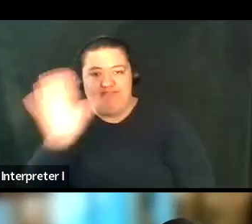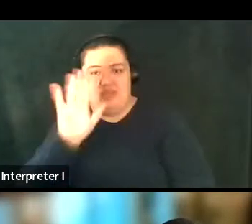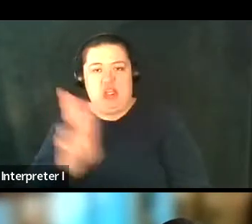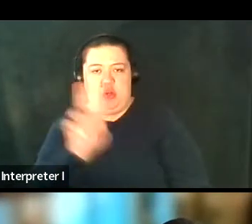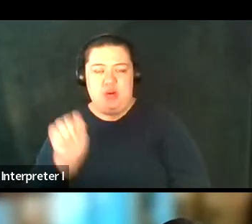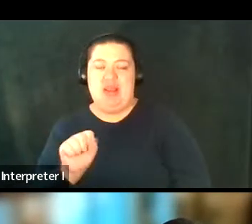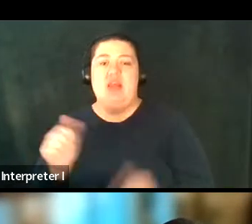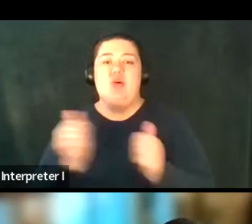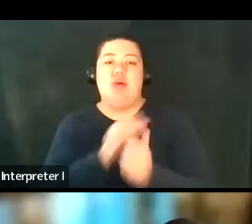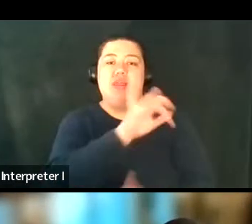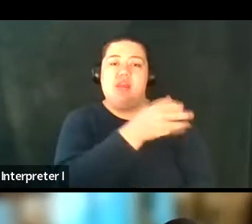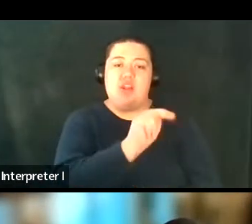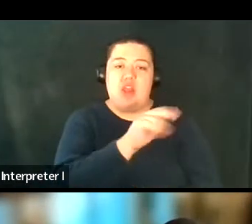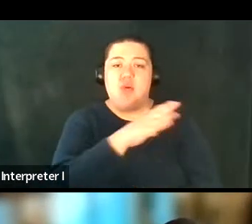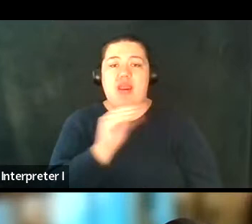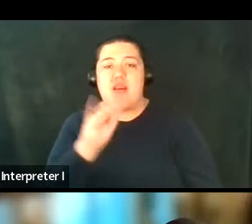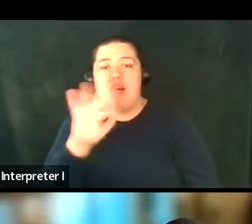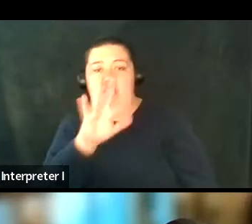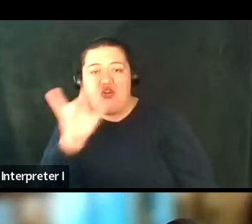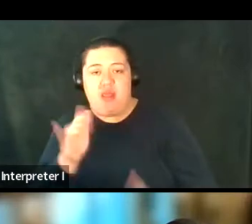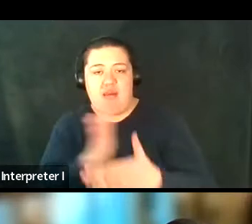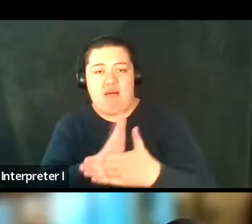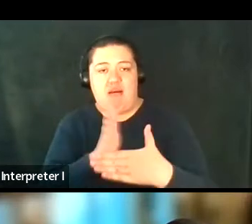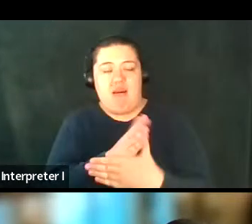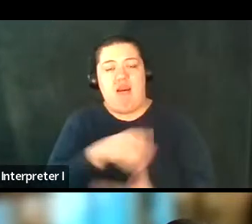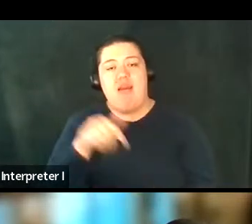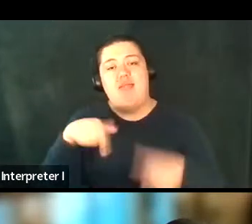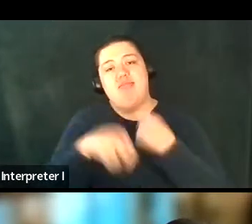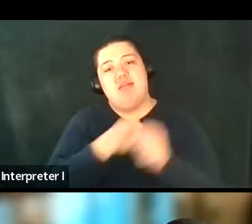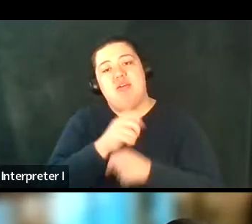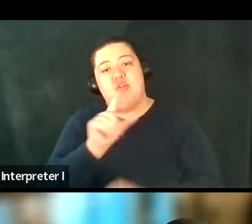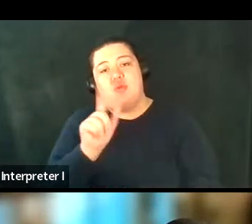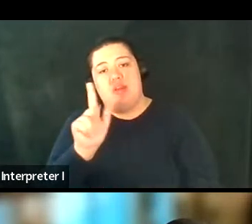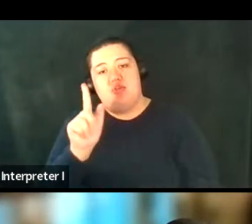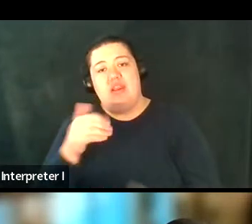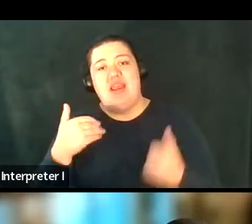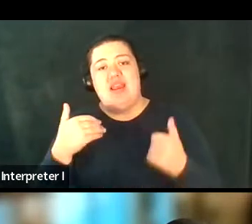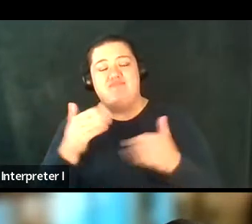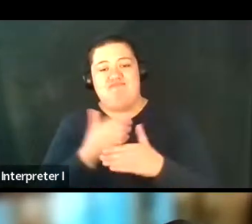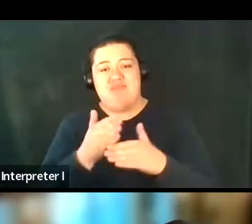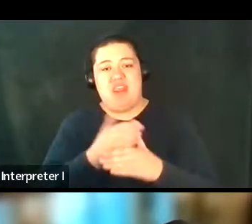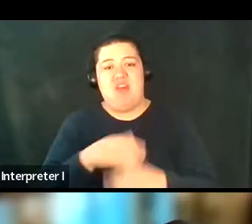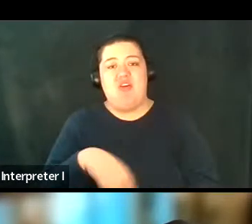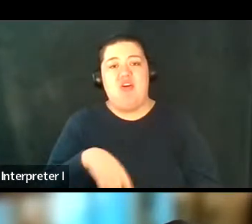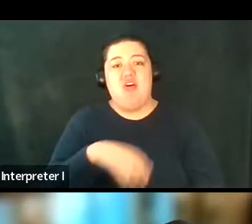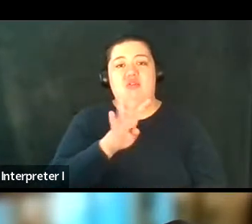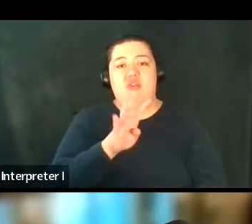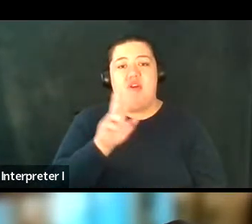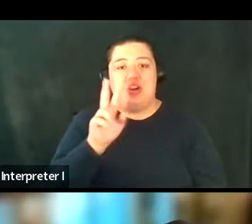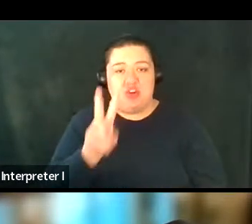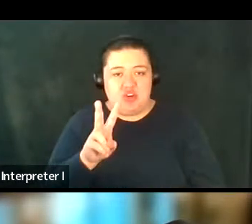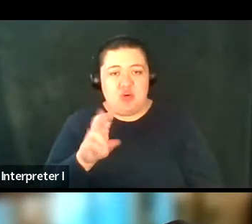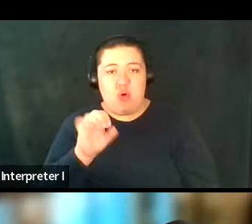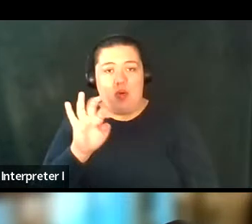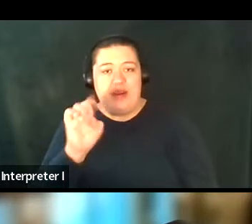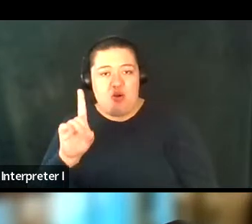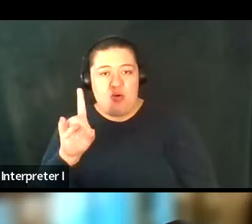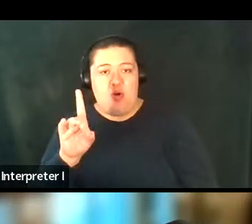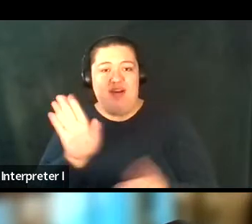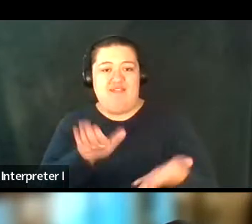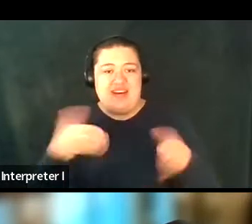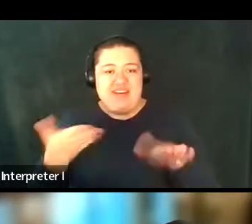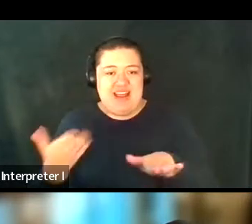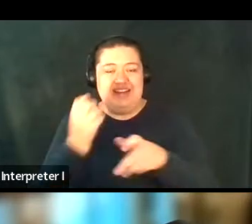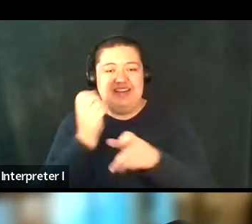Between January and July of 2023, we've averaged 42 opioid fatalities every month. The mayor's